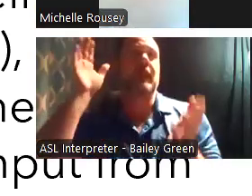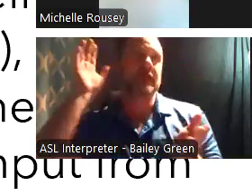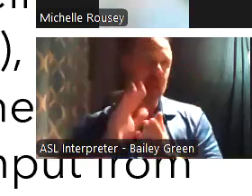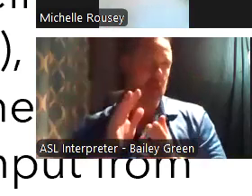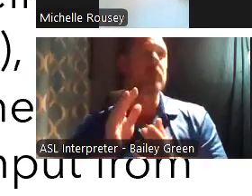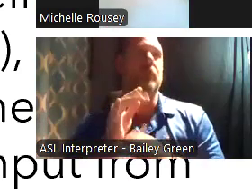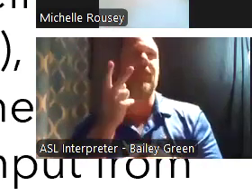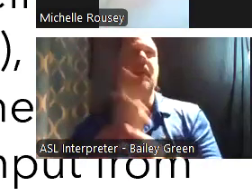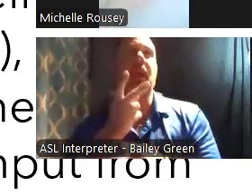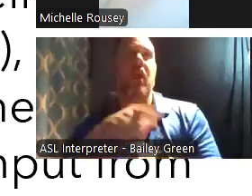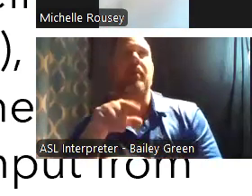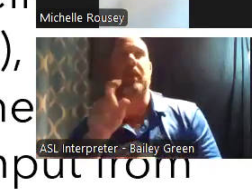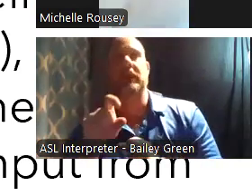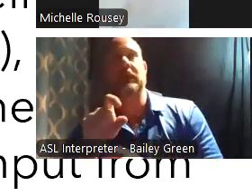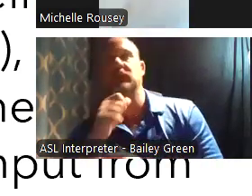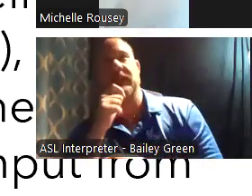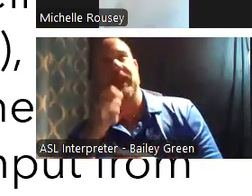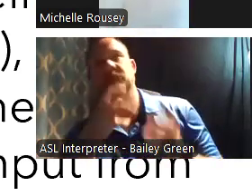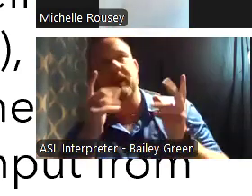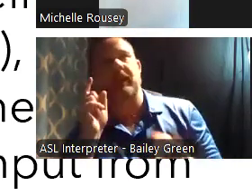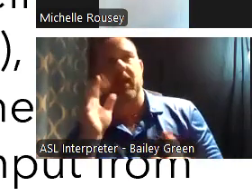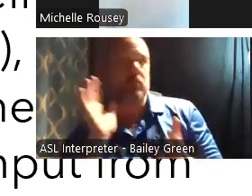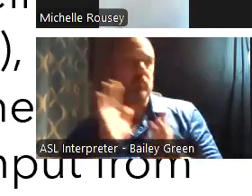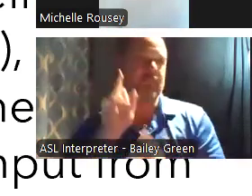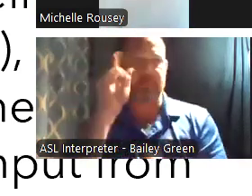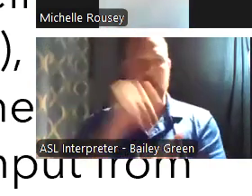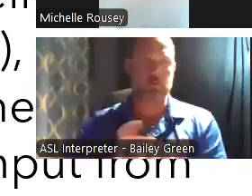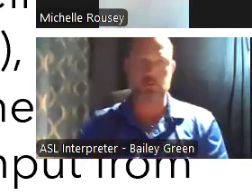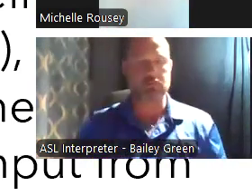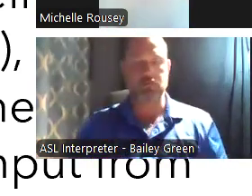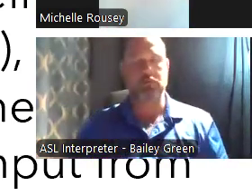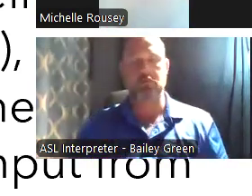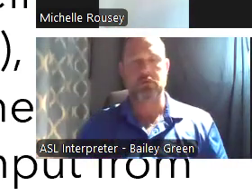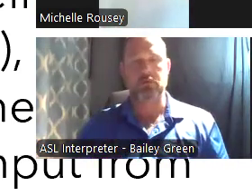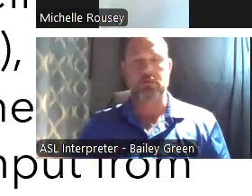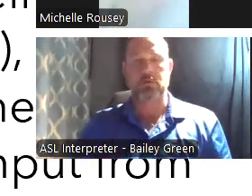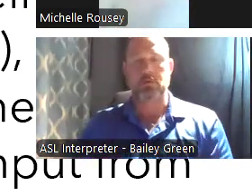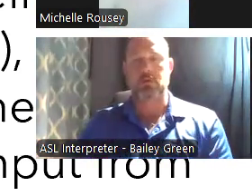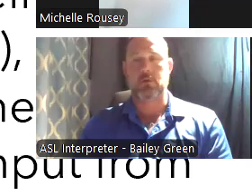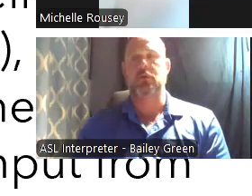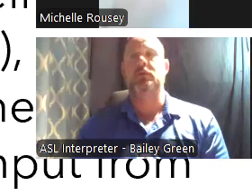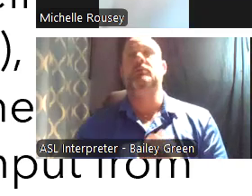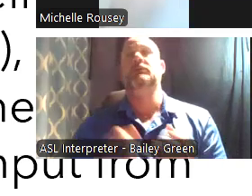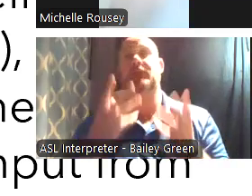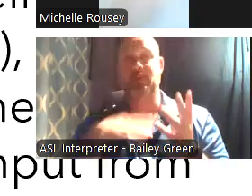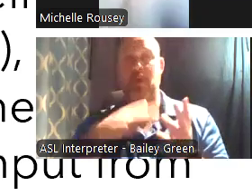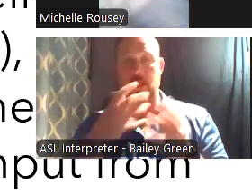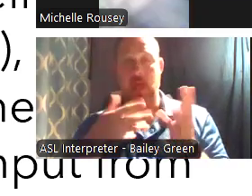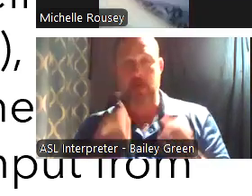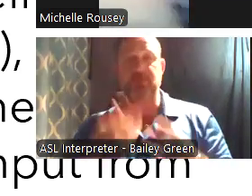care that they need. She can't spend down $1,000. And like I said, sometimes we talk a lot about spend down,